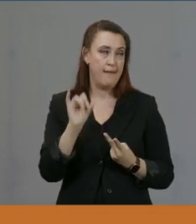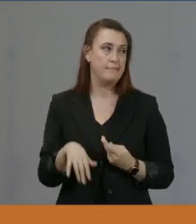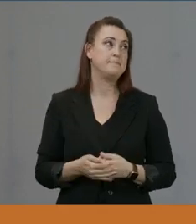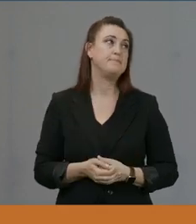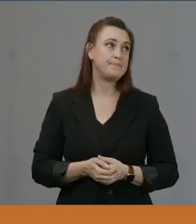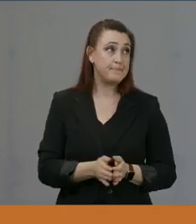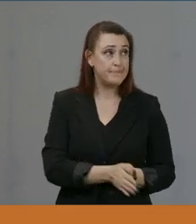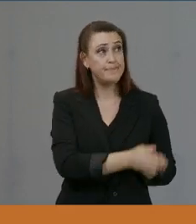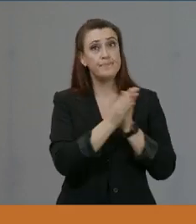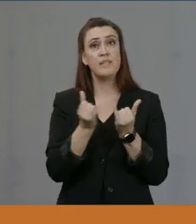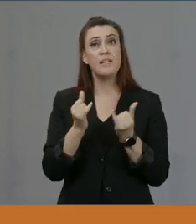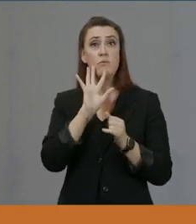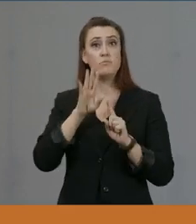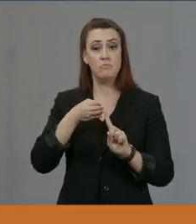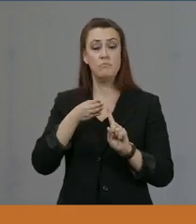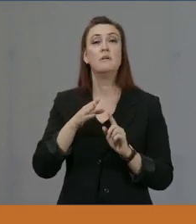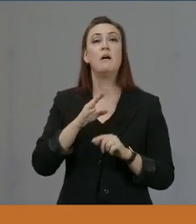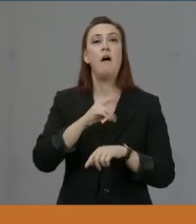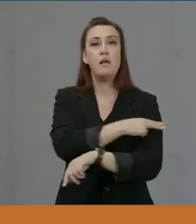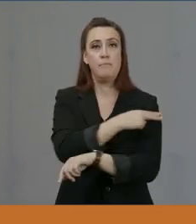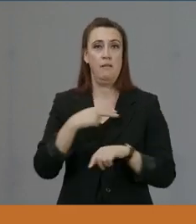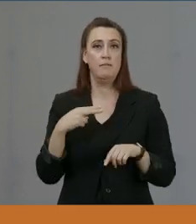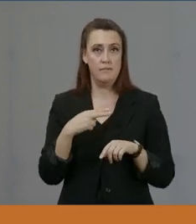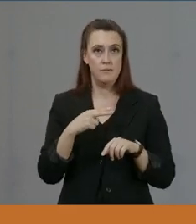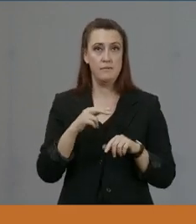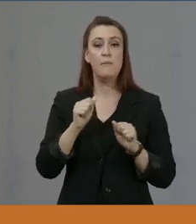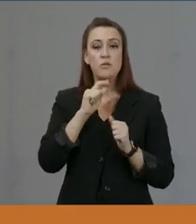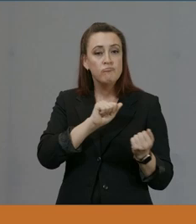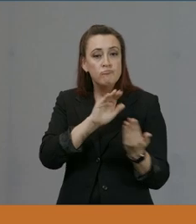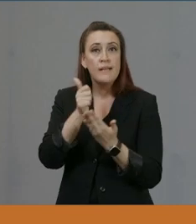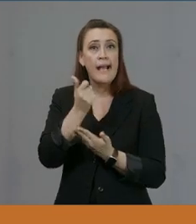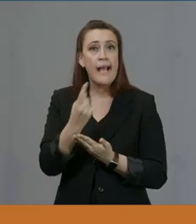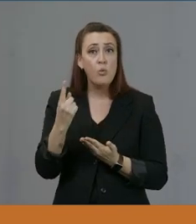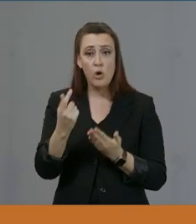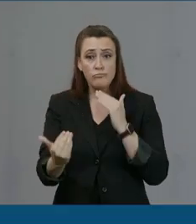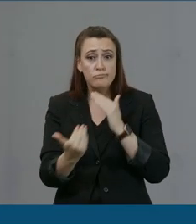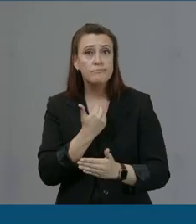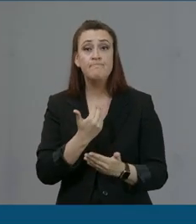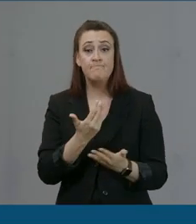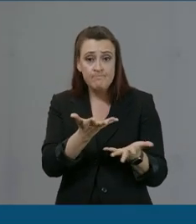Now, hospitals, the ability to treat all patients without crisis care.